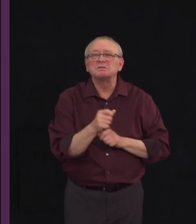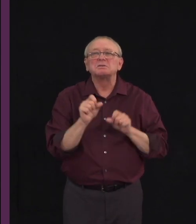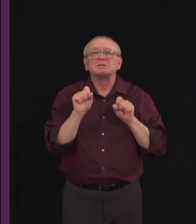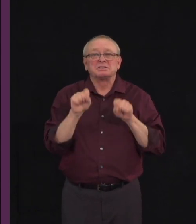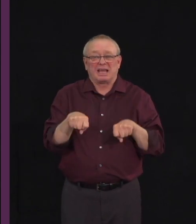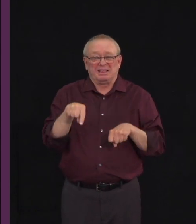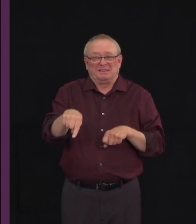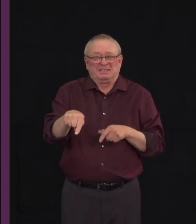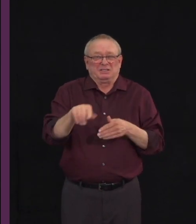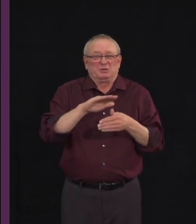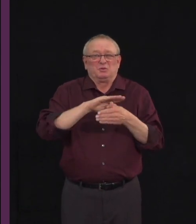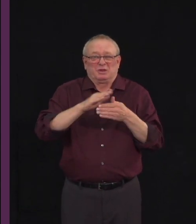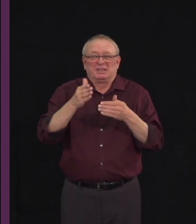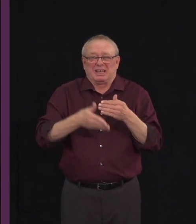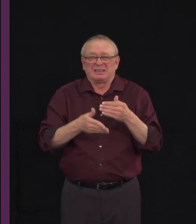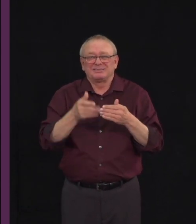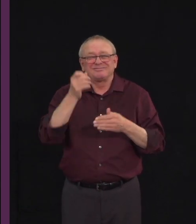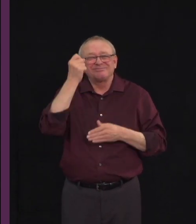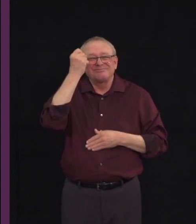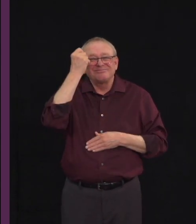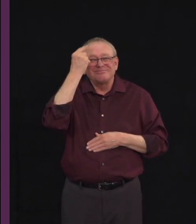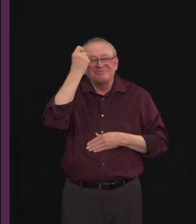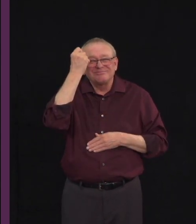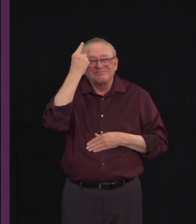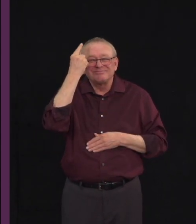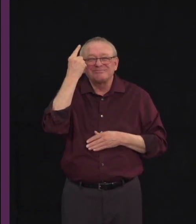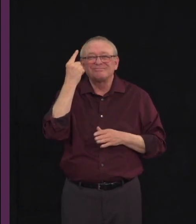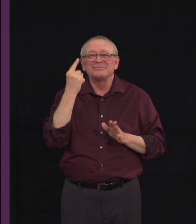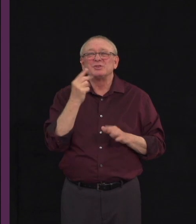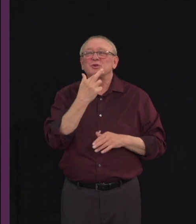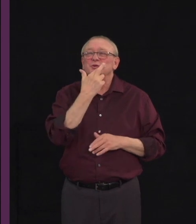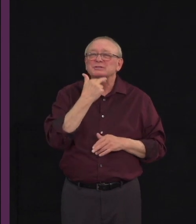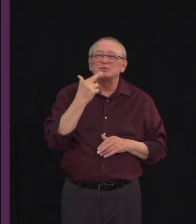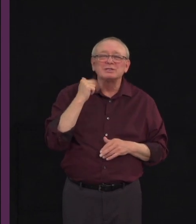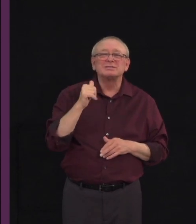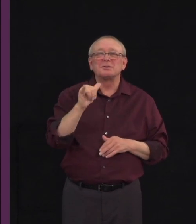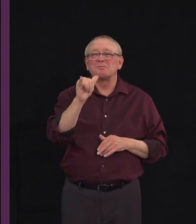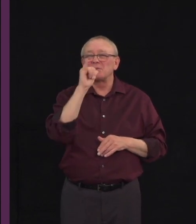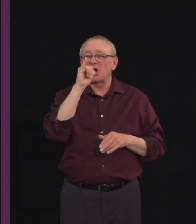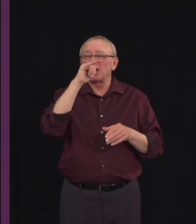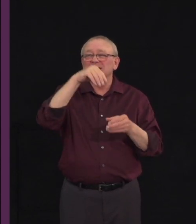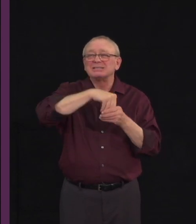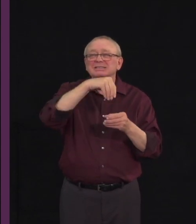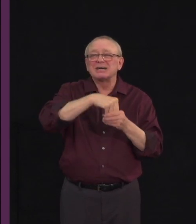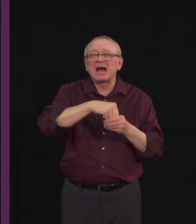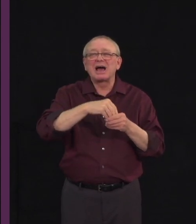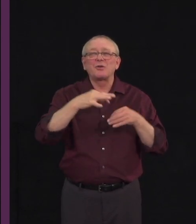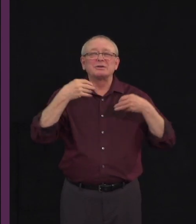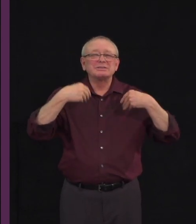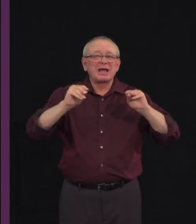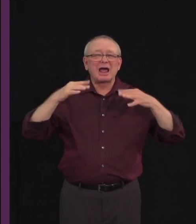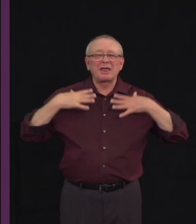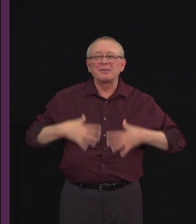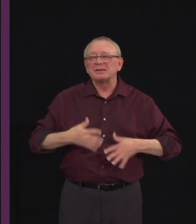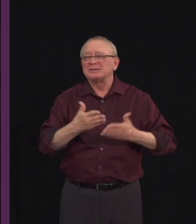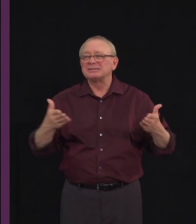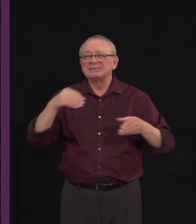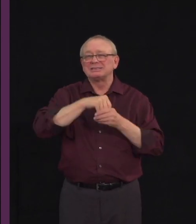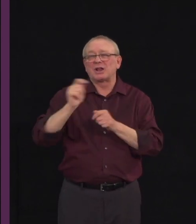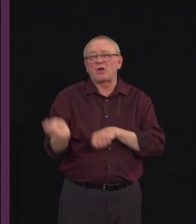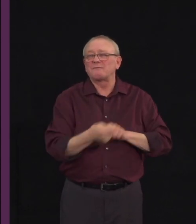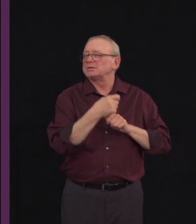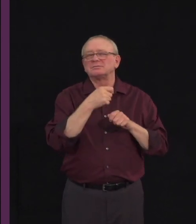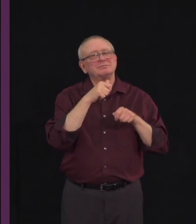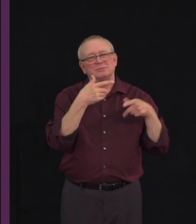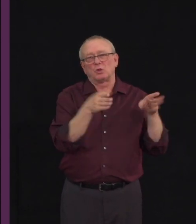permitting. However, clubhouses and pro shops will remain closed until stage one, when other retail stores are able to